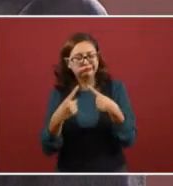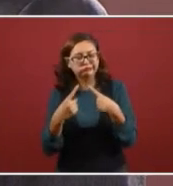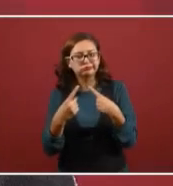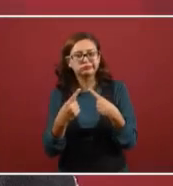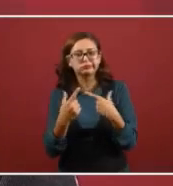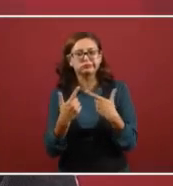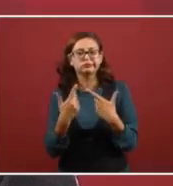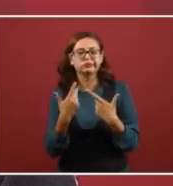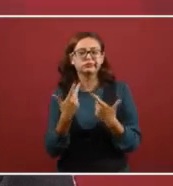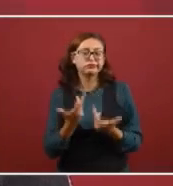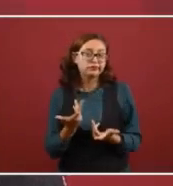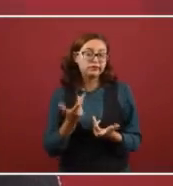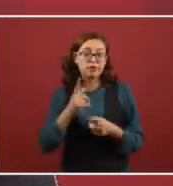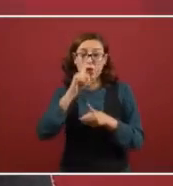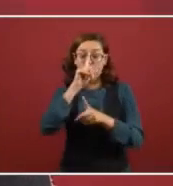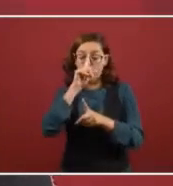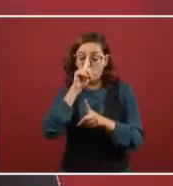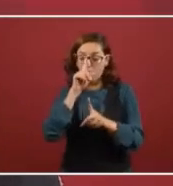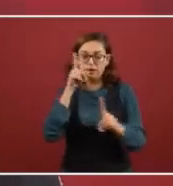in order to